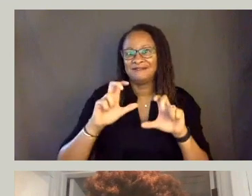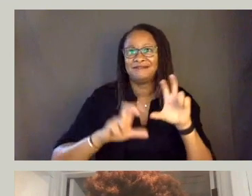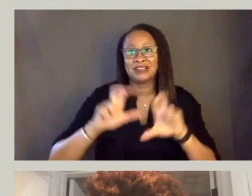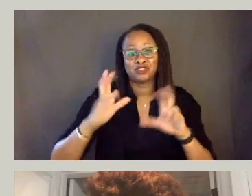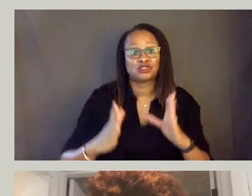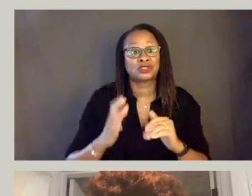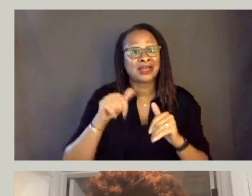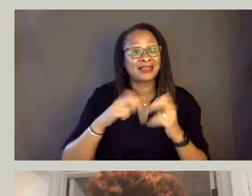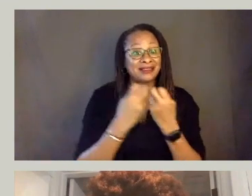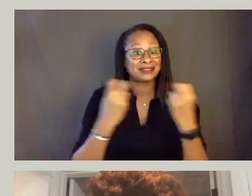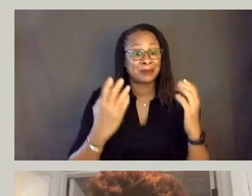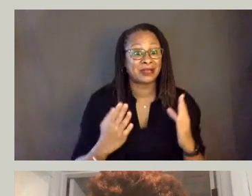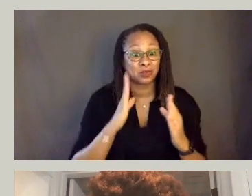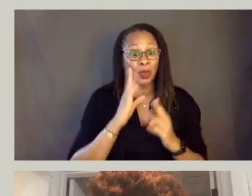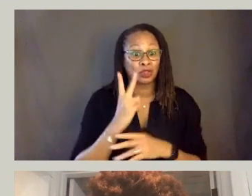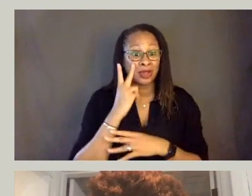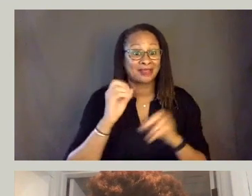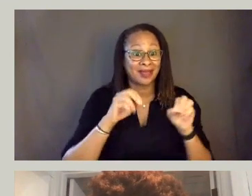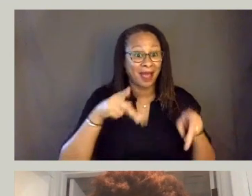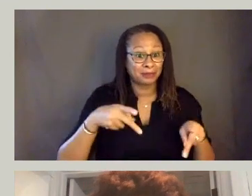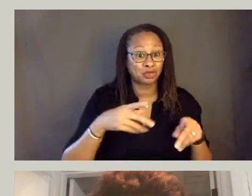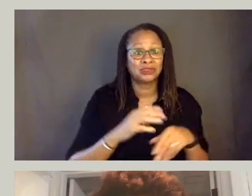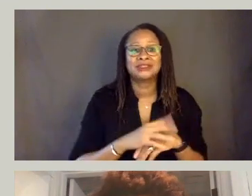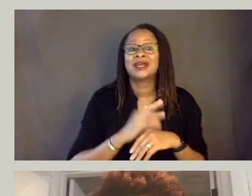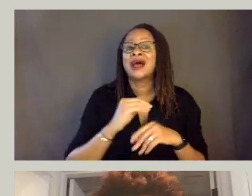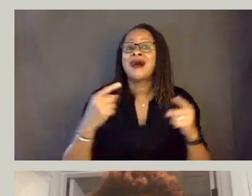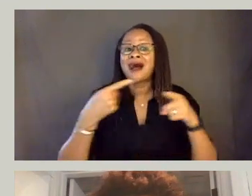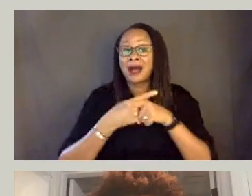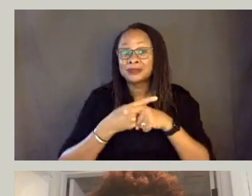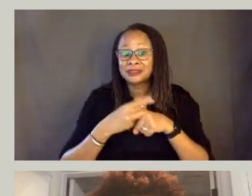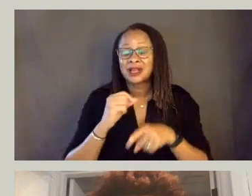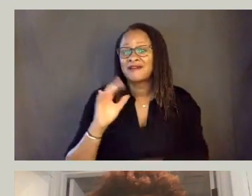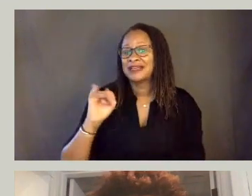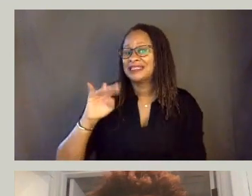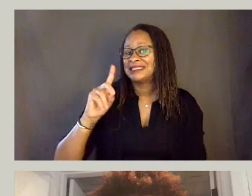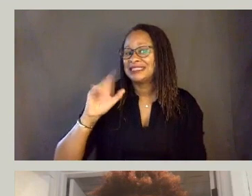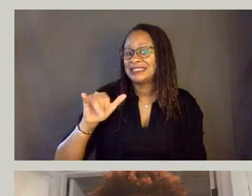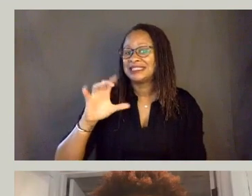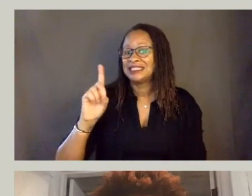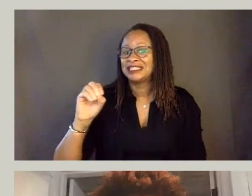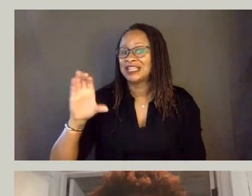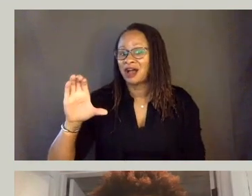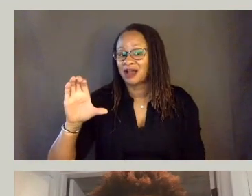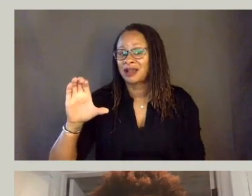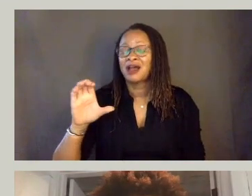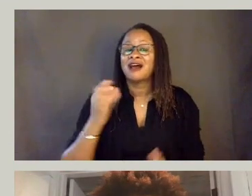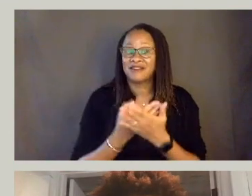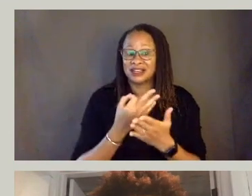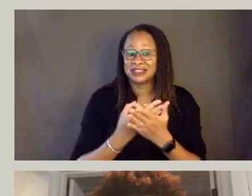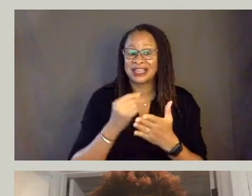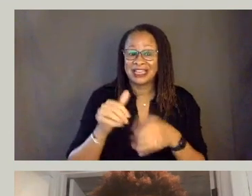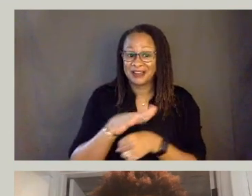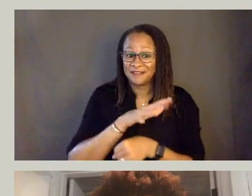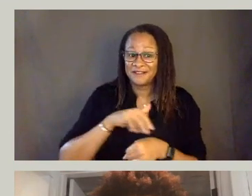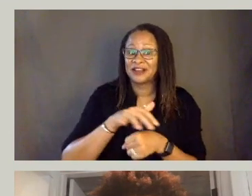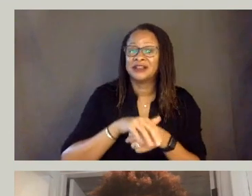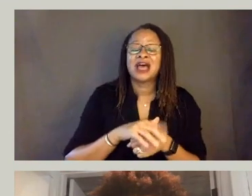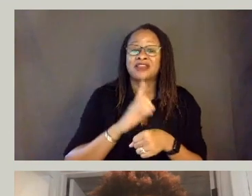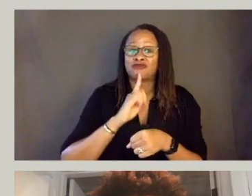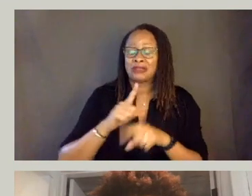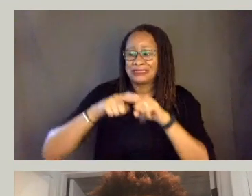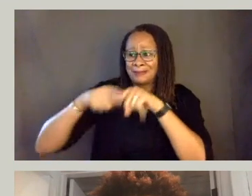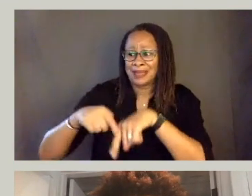panel, we're going to look at the opportunities and the obstacles of indie doc financing in a field that really relies on philanthropic